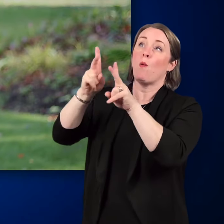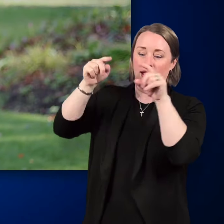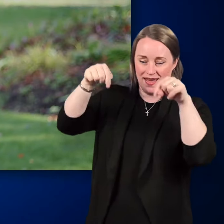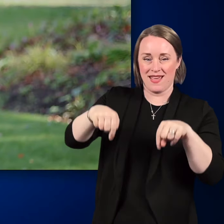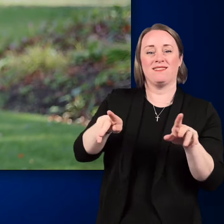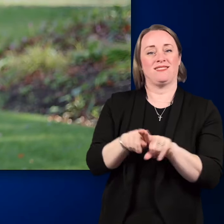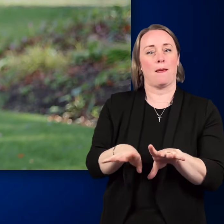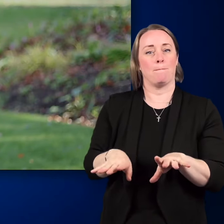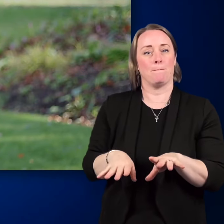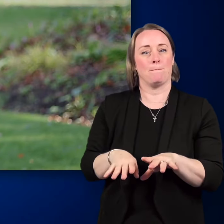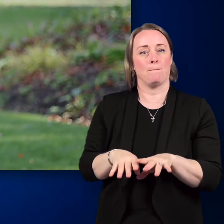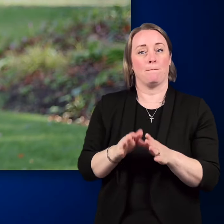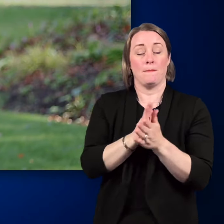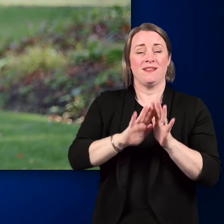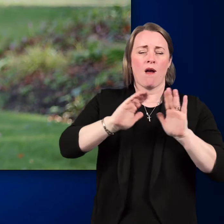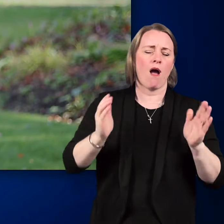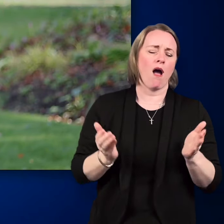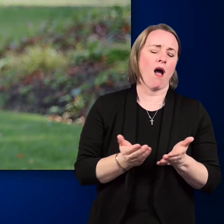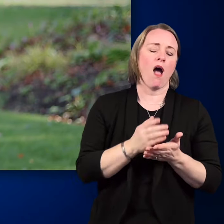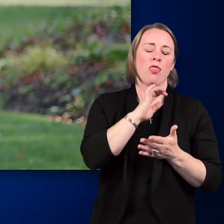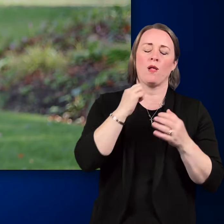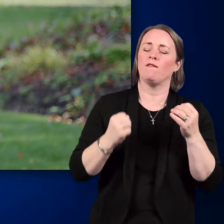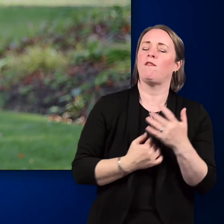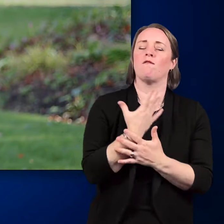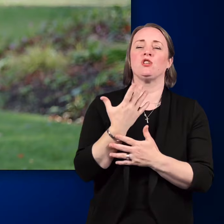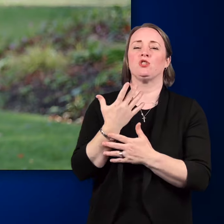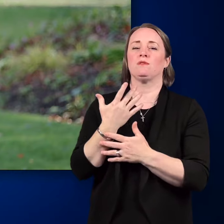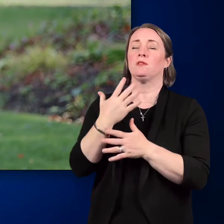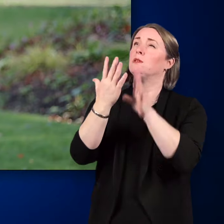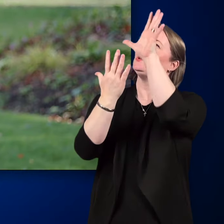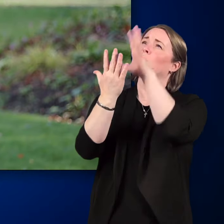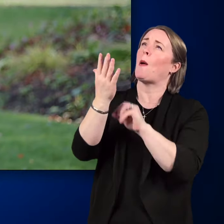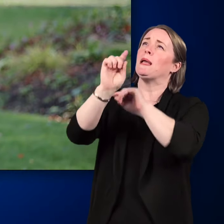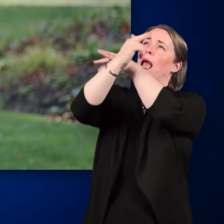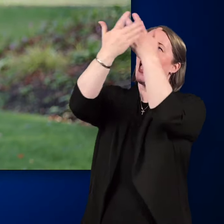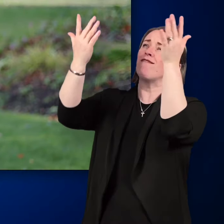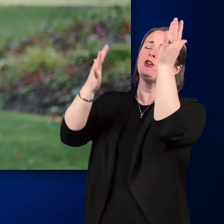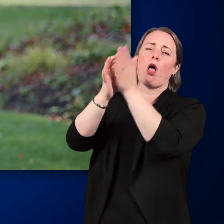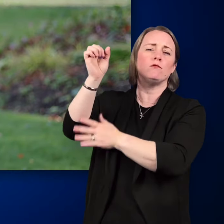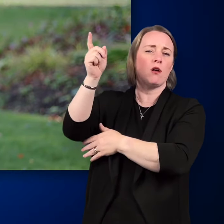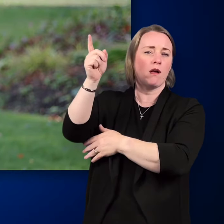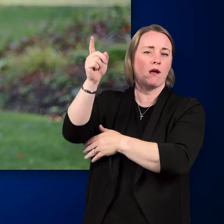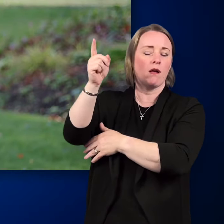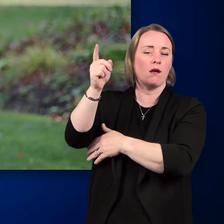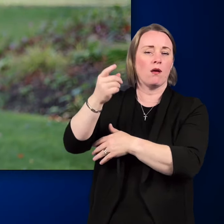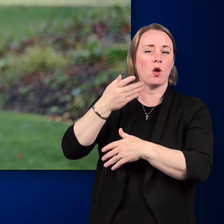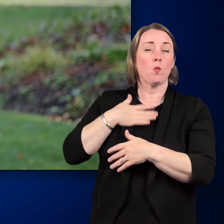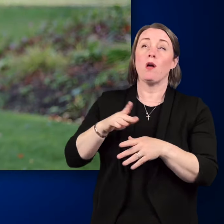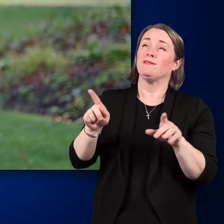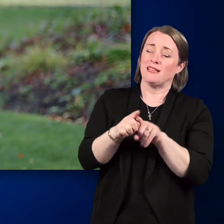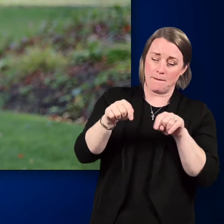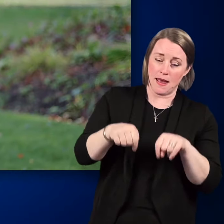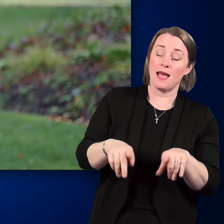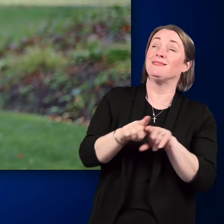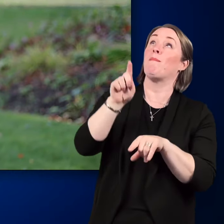That earth would flourish, the culture of heaven would come to earth, and earth would flourish on earth as it is in